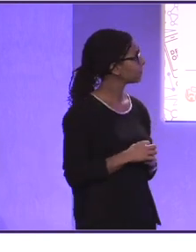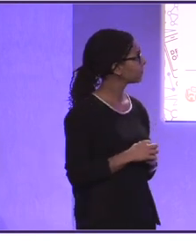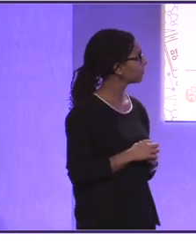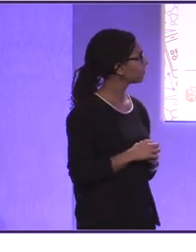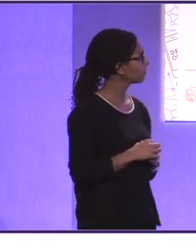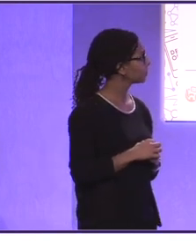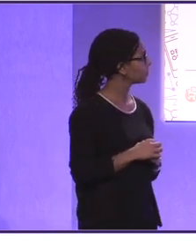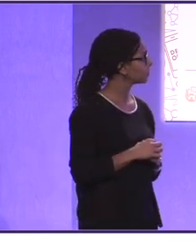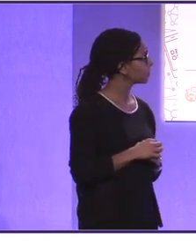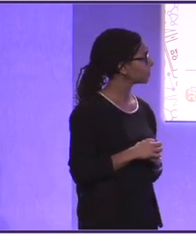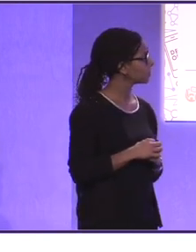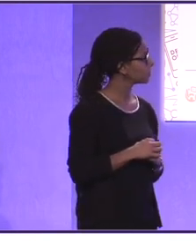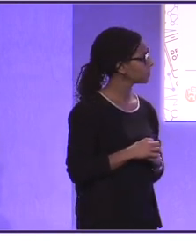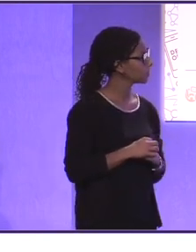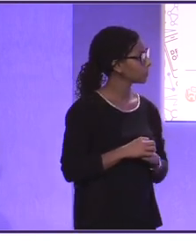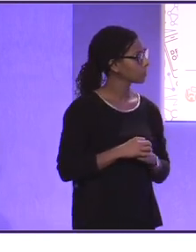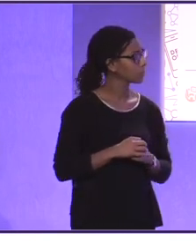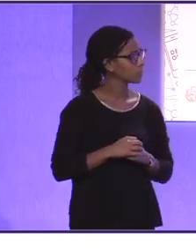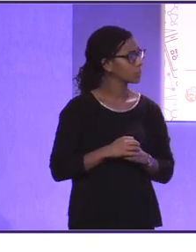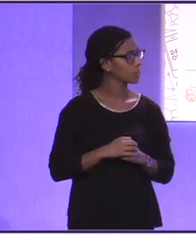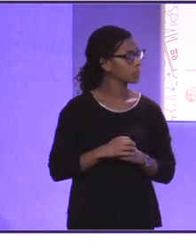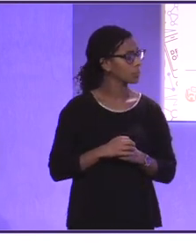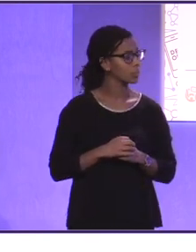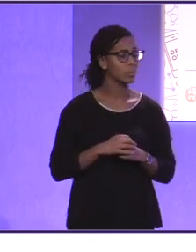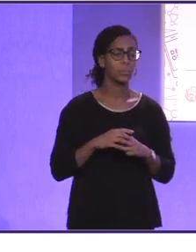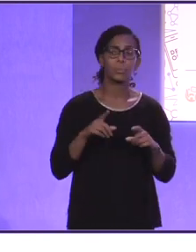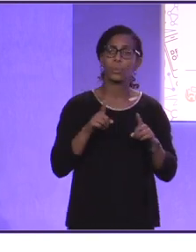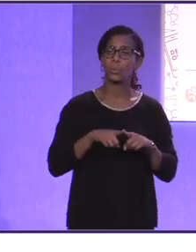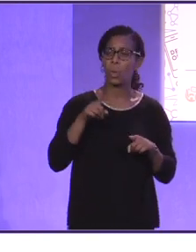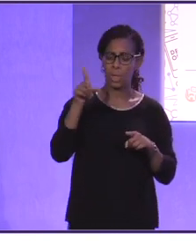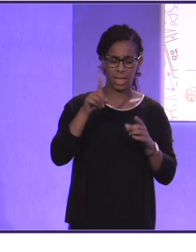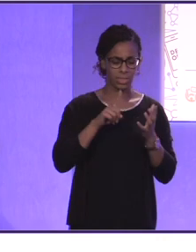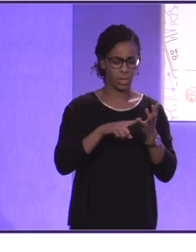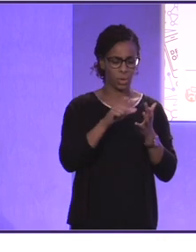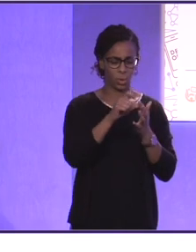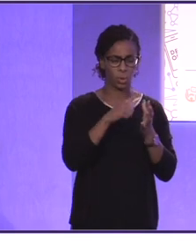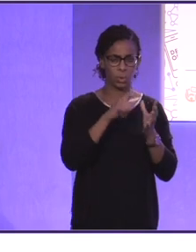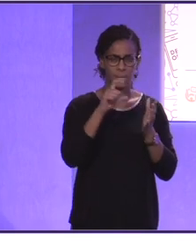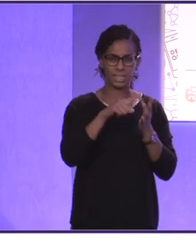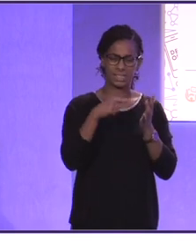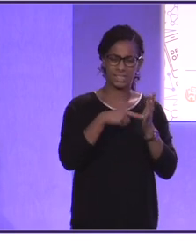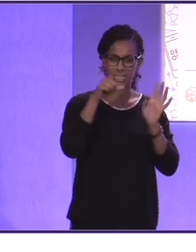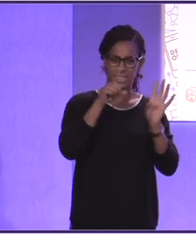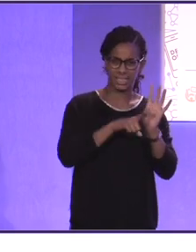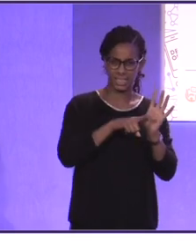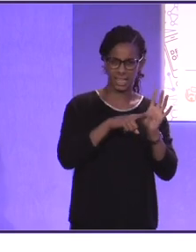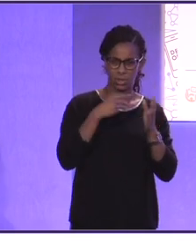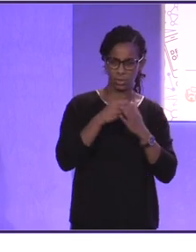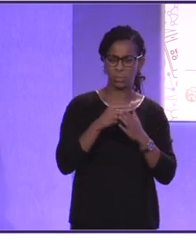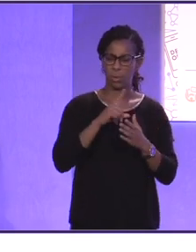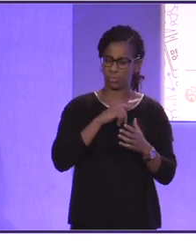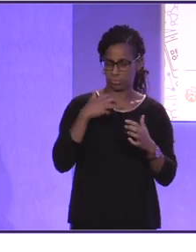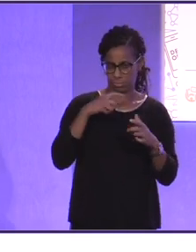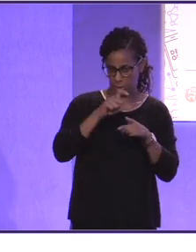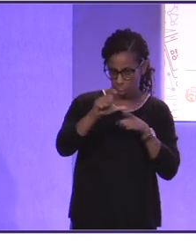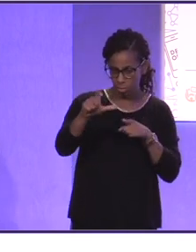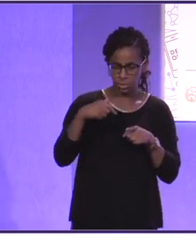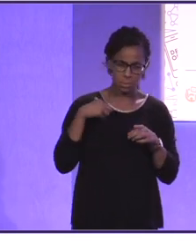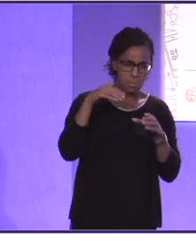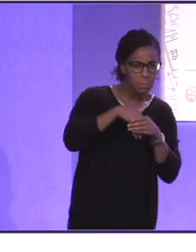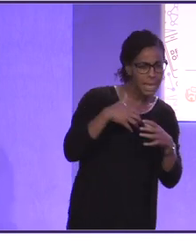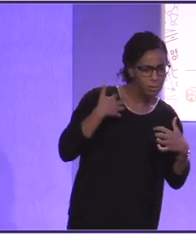And also came across a Google-sponsored Udacity course, which I took because I was interested in Kubernetes, on